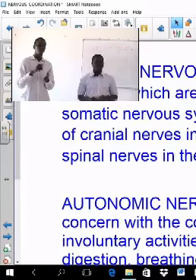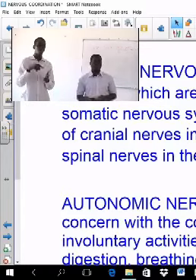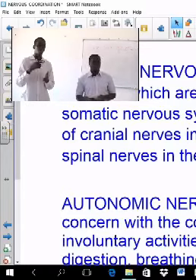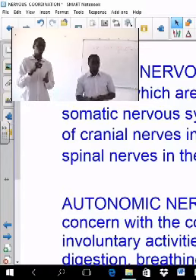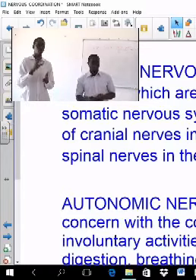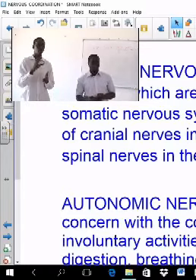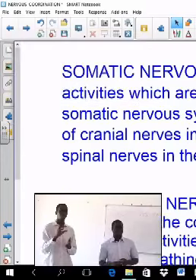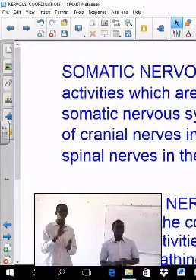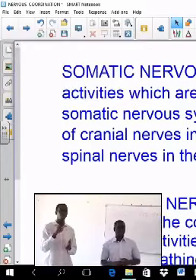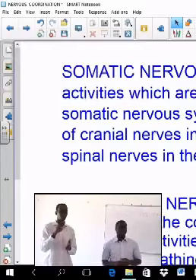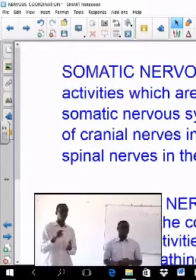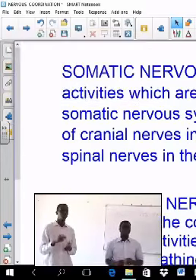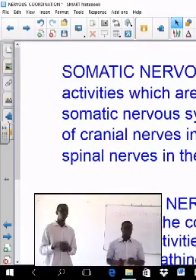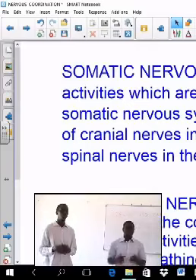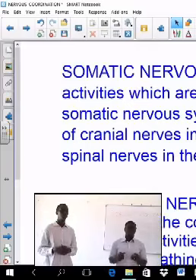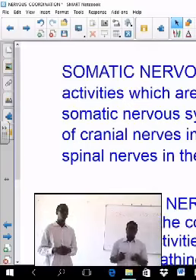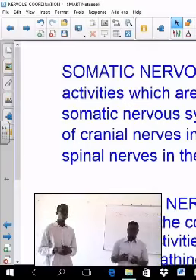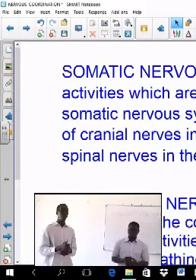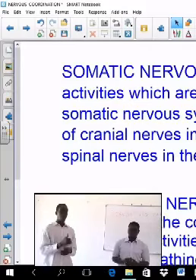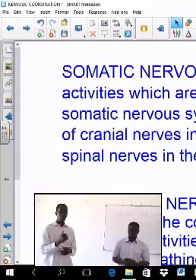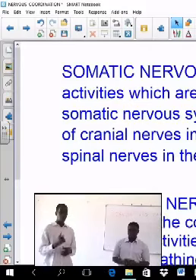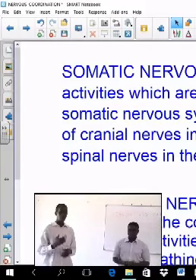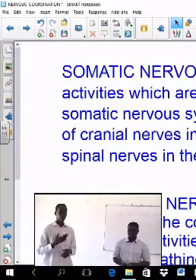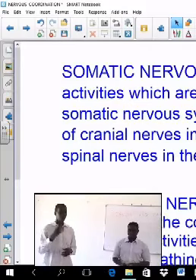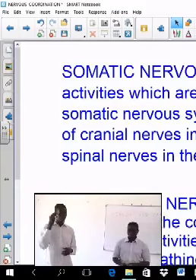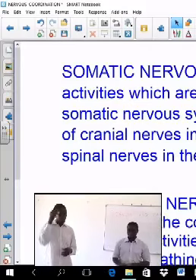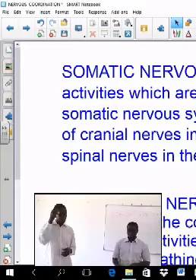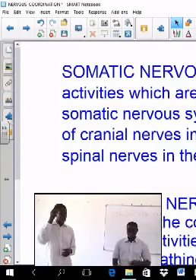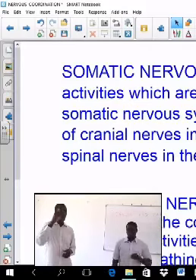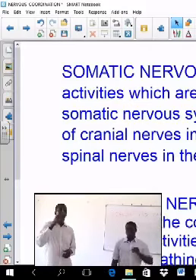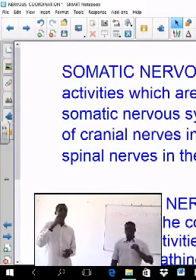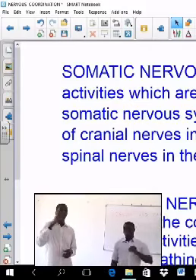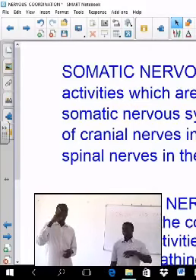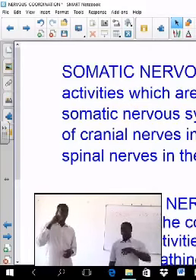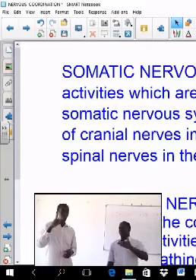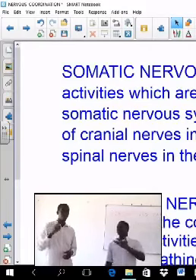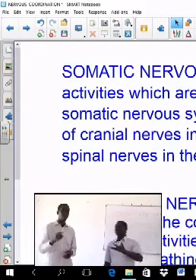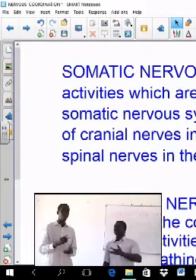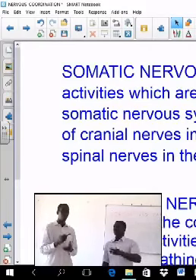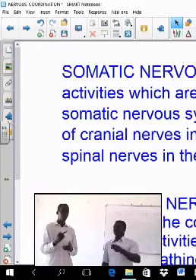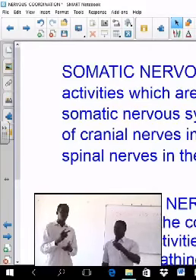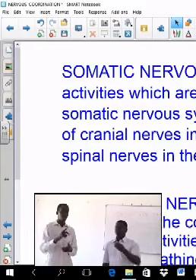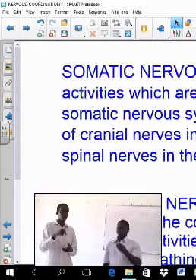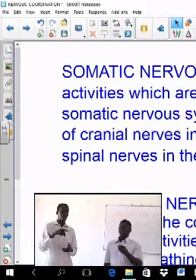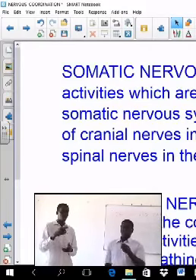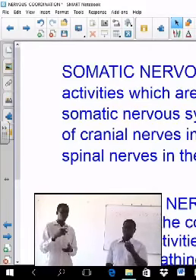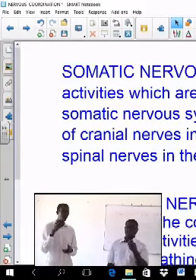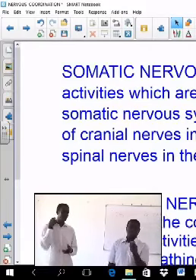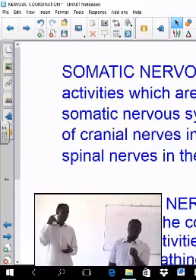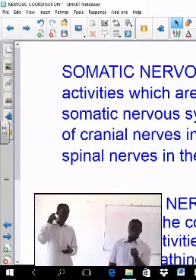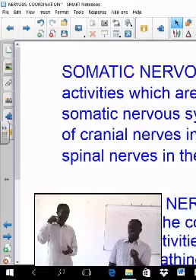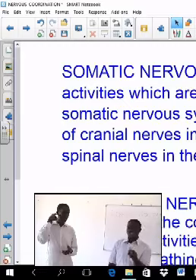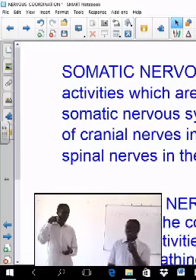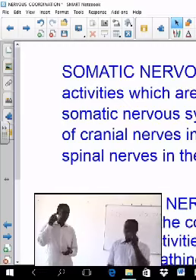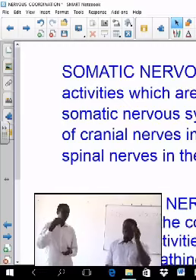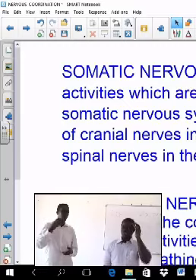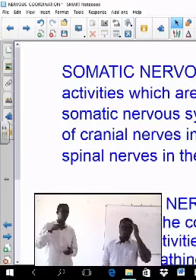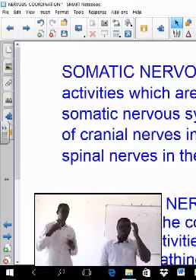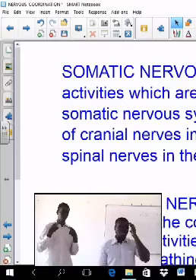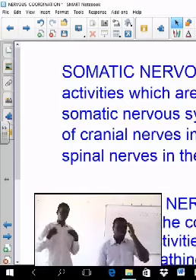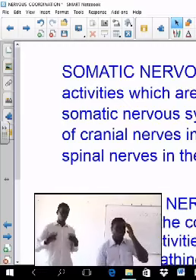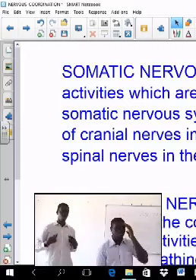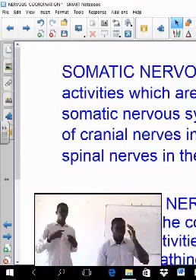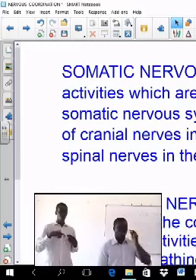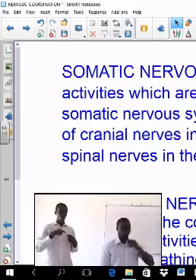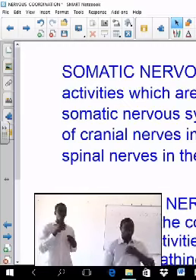of cranial nerves in the head and 31 pairs of the spinal nerves in the body of a man. These ones